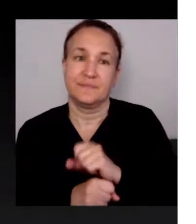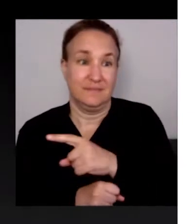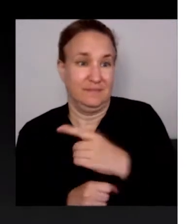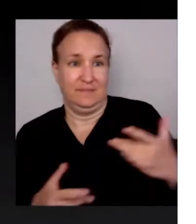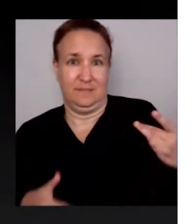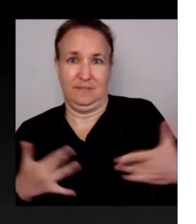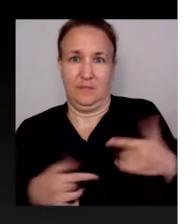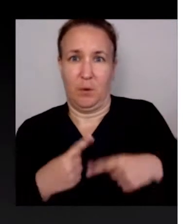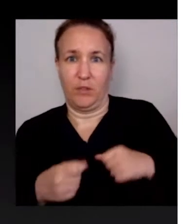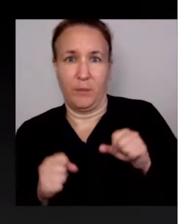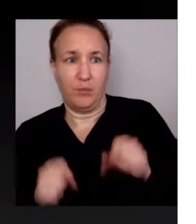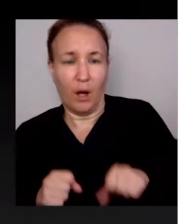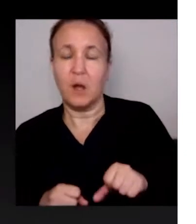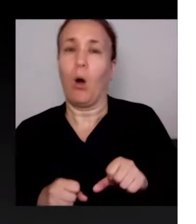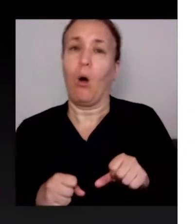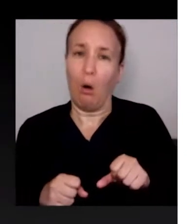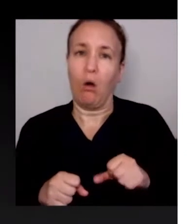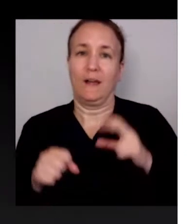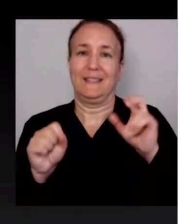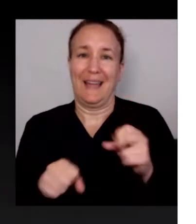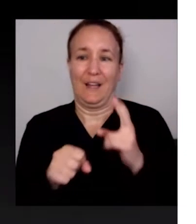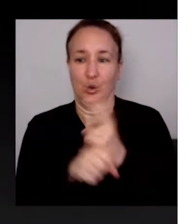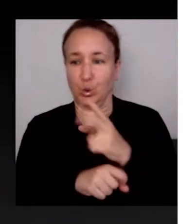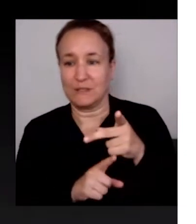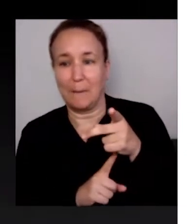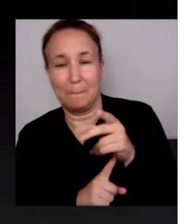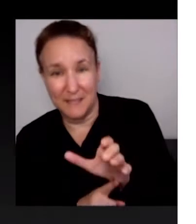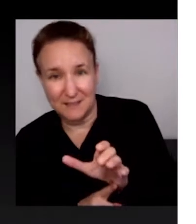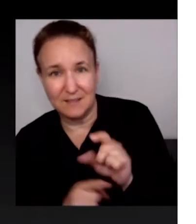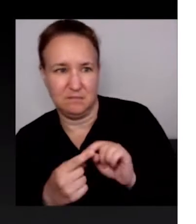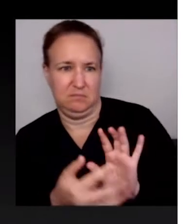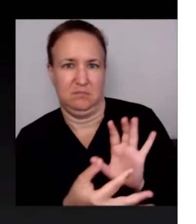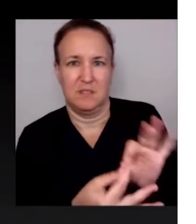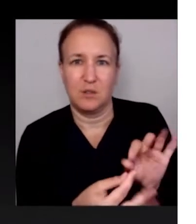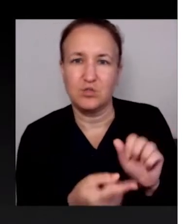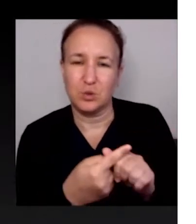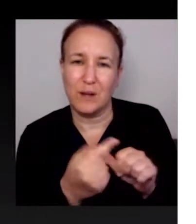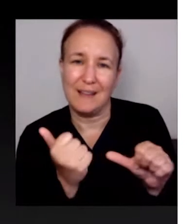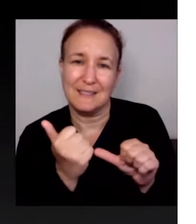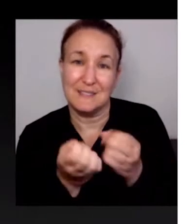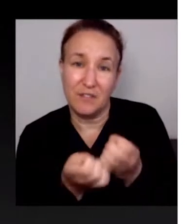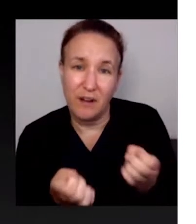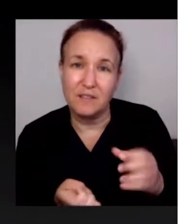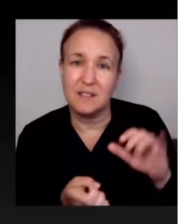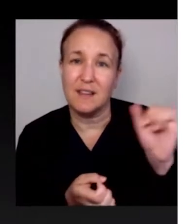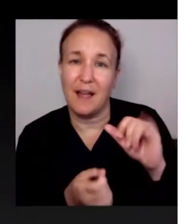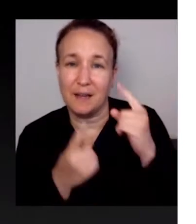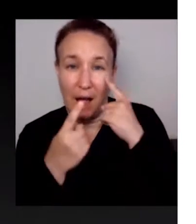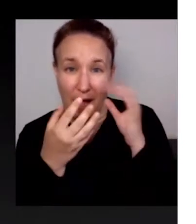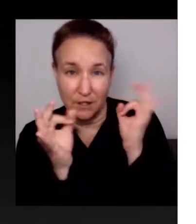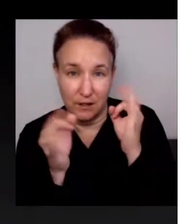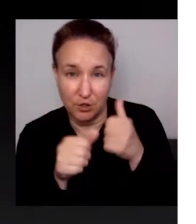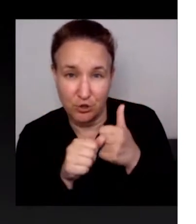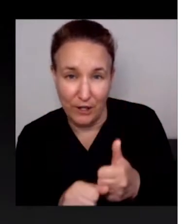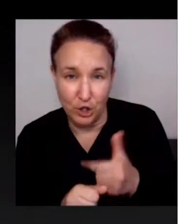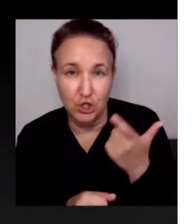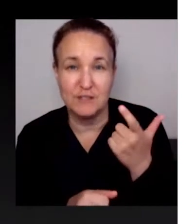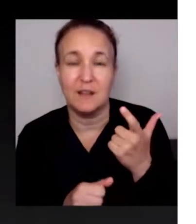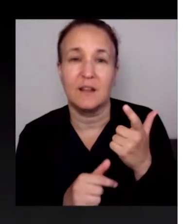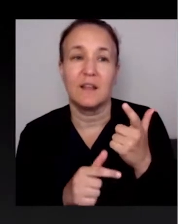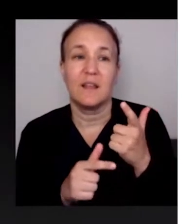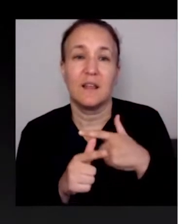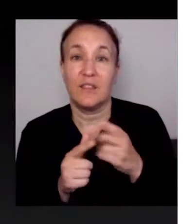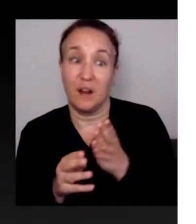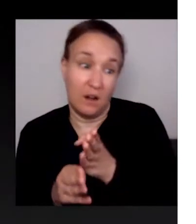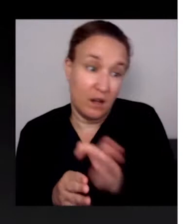prospect of being able to use a PC to connect to the assistive devices like eye trackers, then pass that through to the